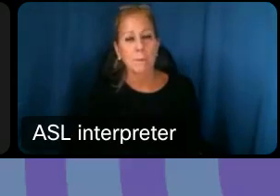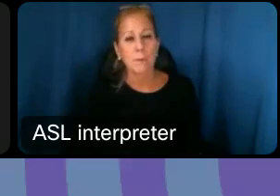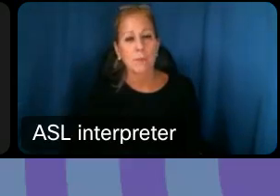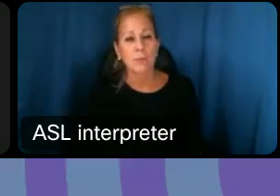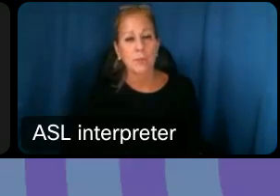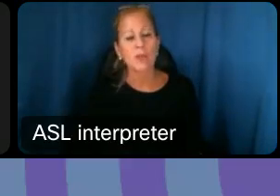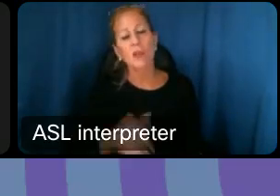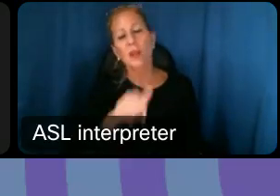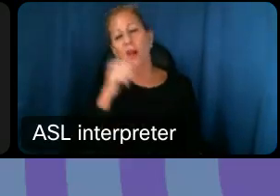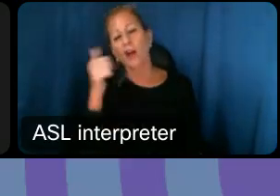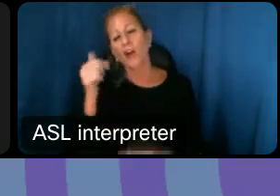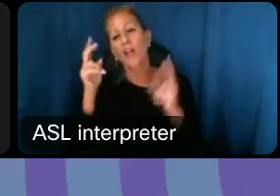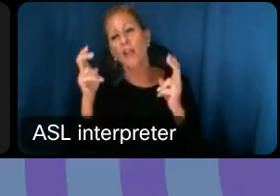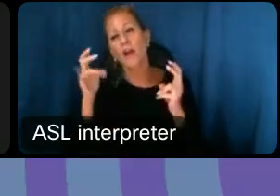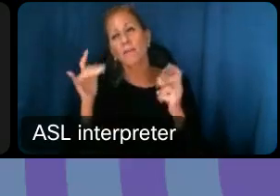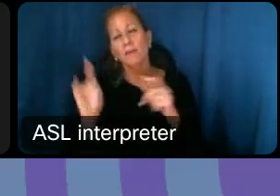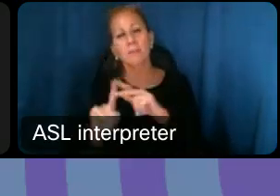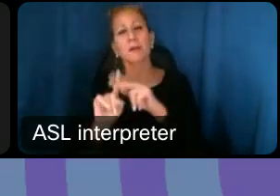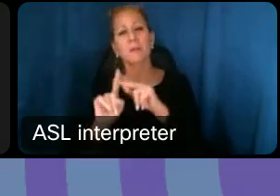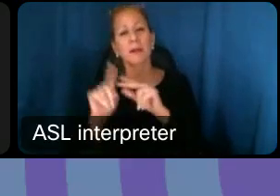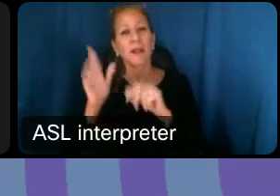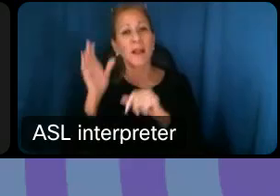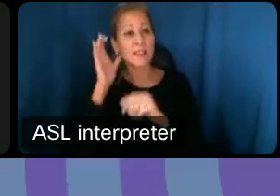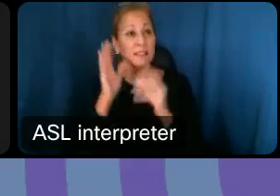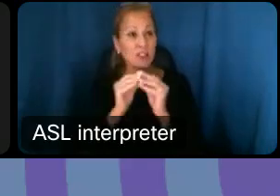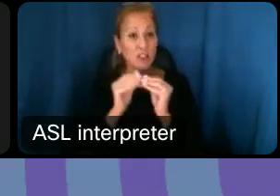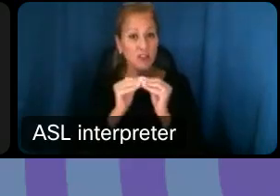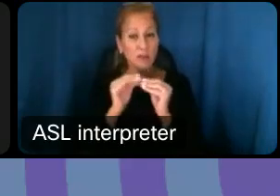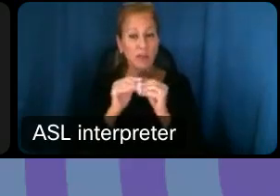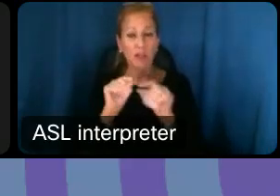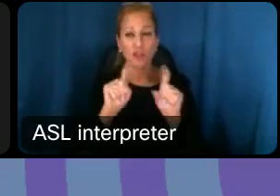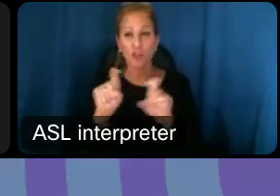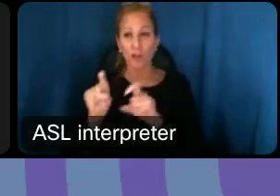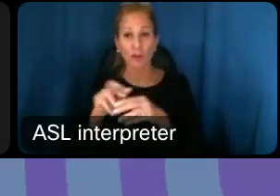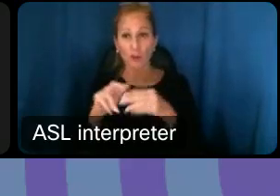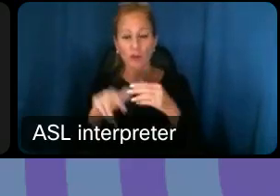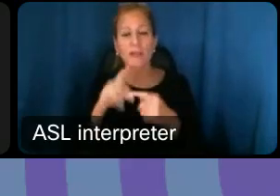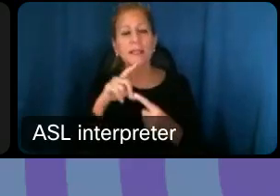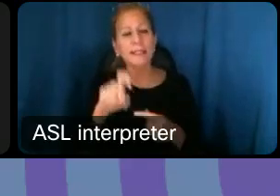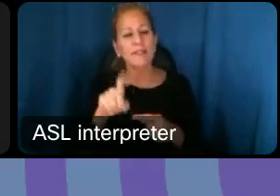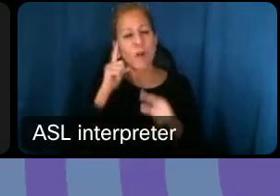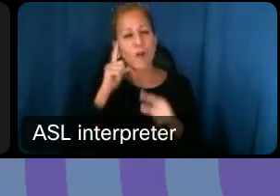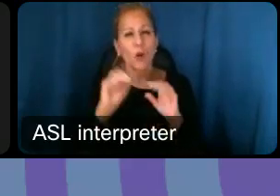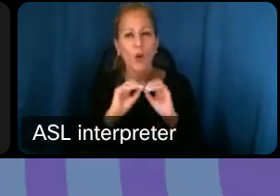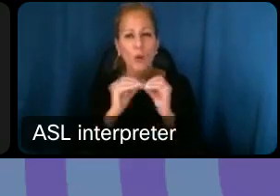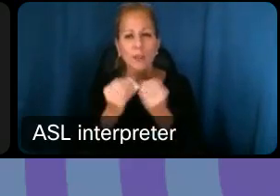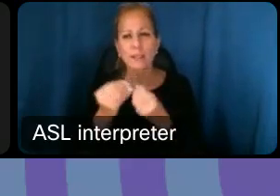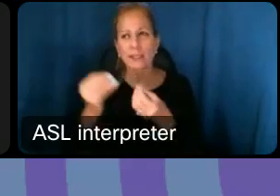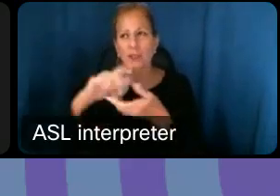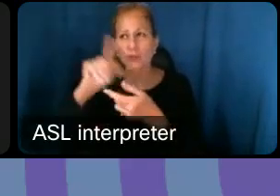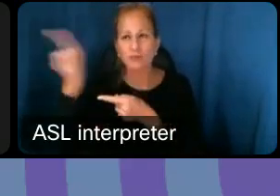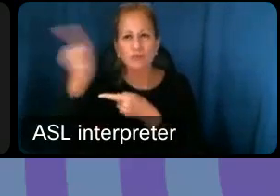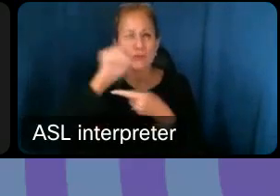Another theme that commonly came up in the listening sessions and survey results was the need for organizational